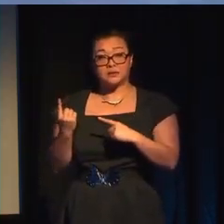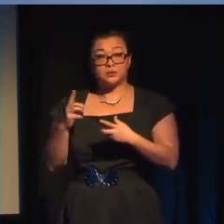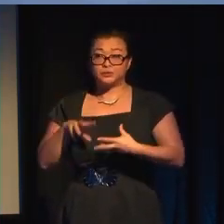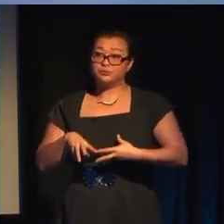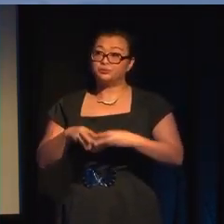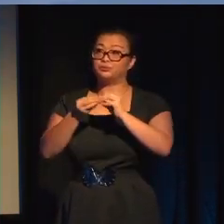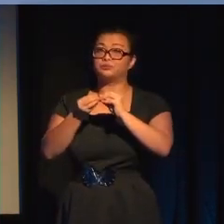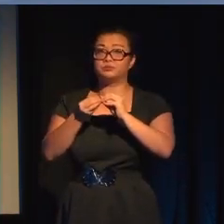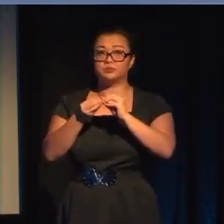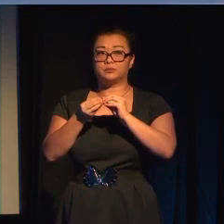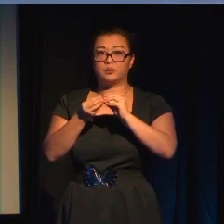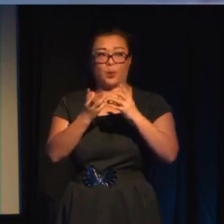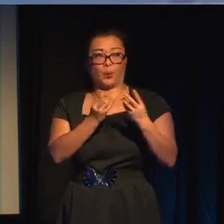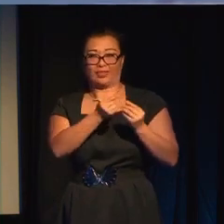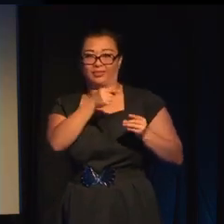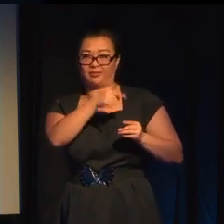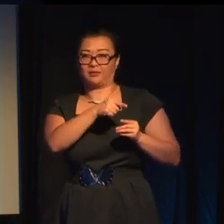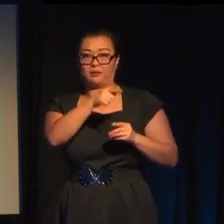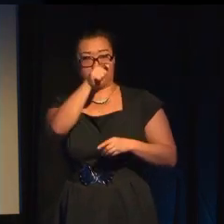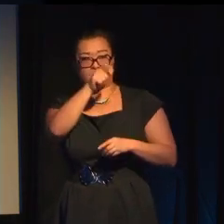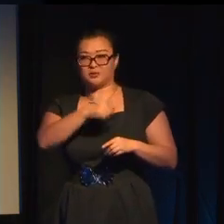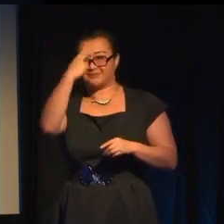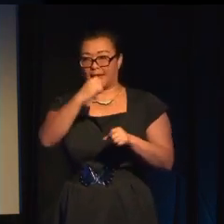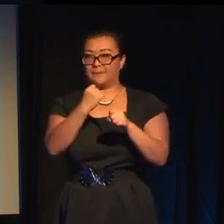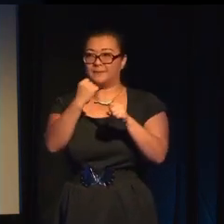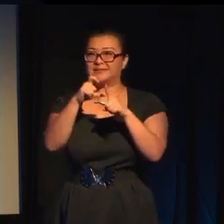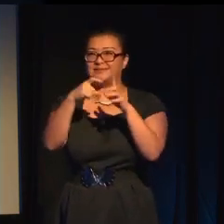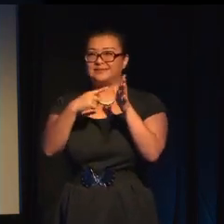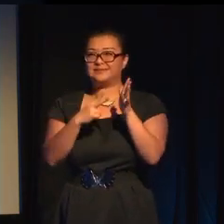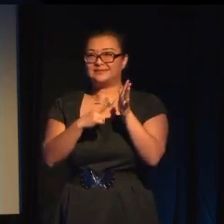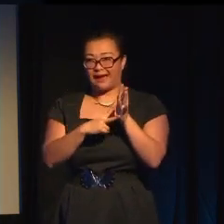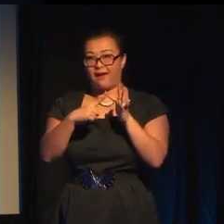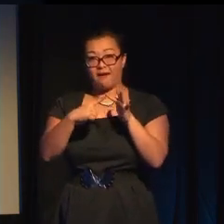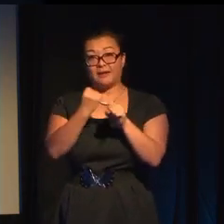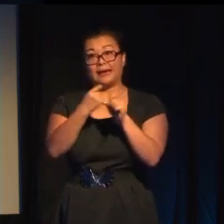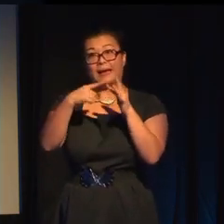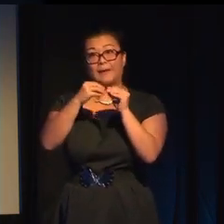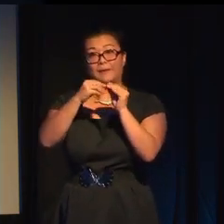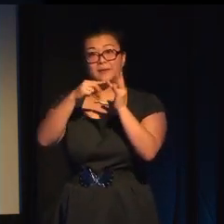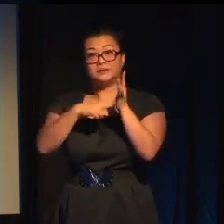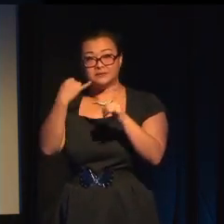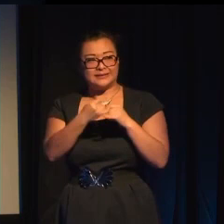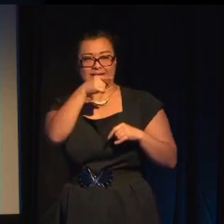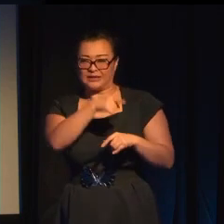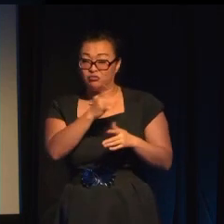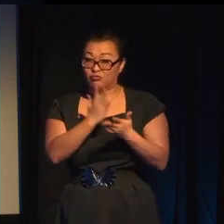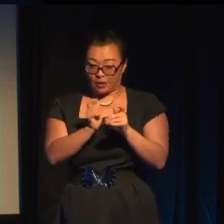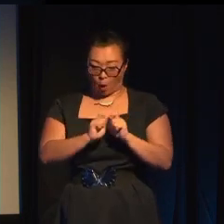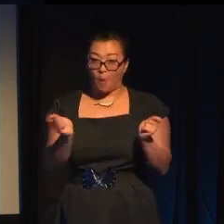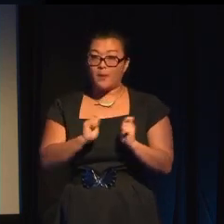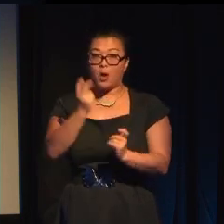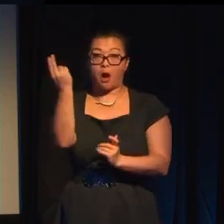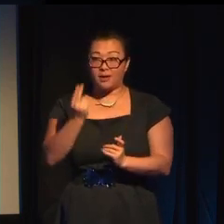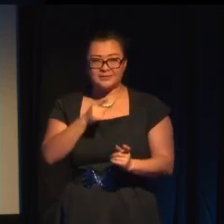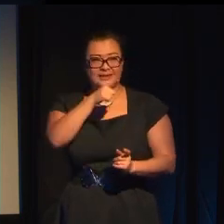book artist called Dave Gibbons, and I'll talk a little bit about him later. For those of you who don't know, he was the co-creator and